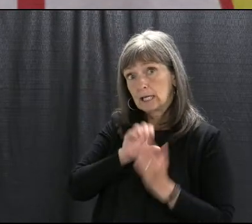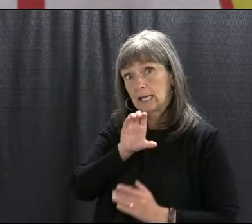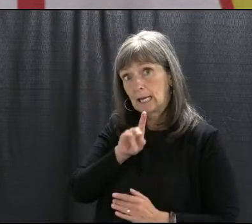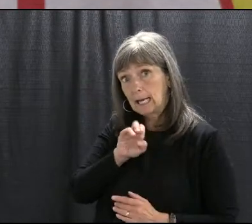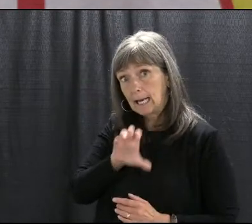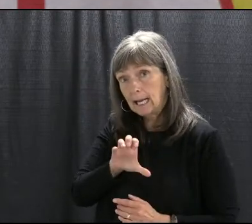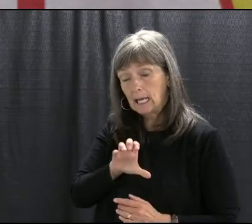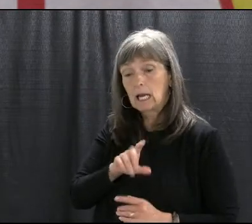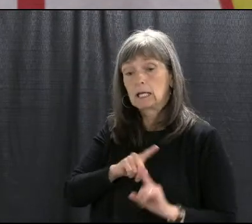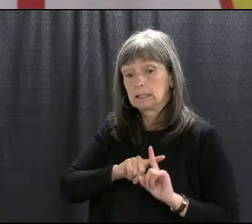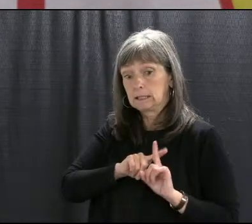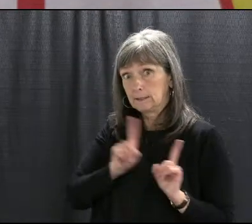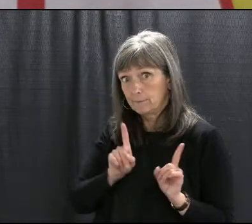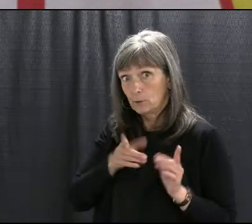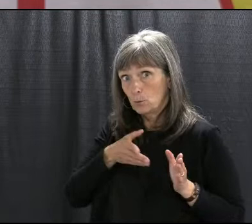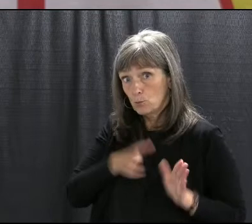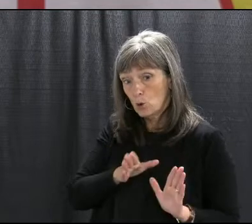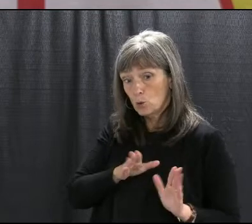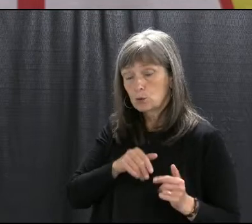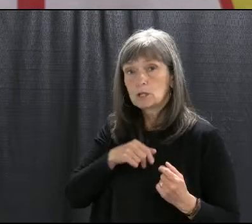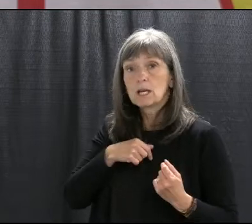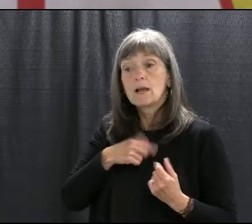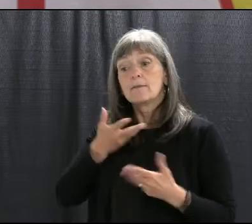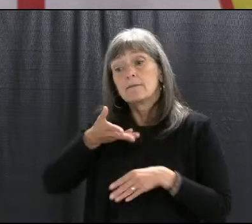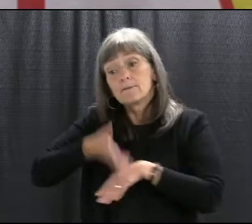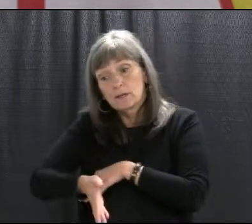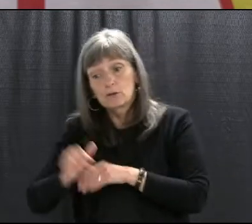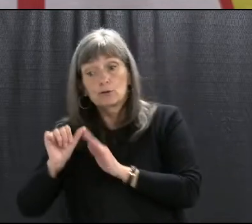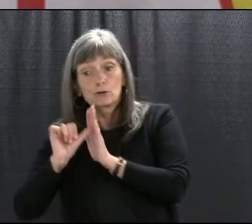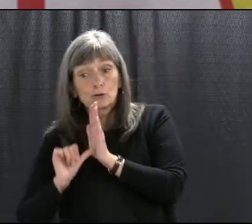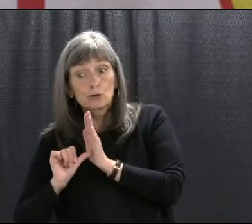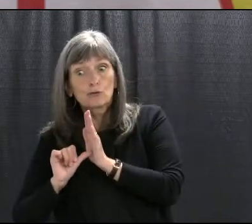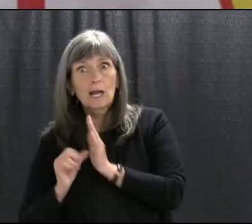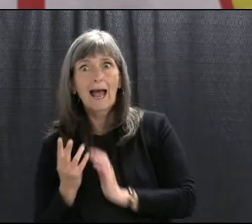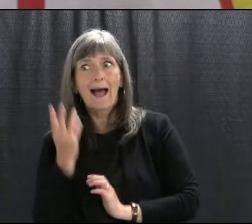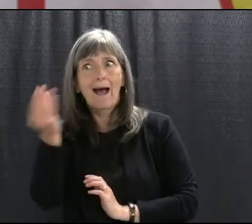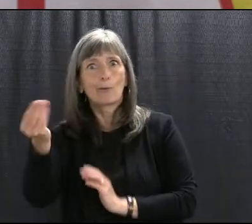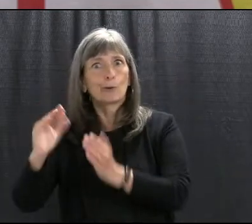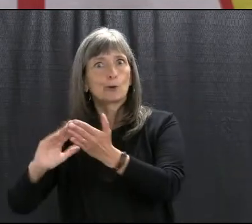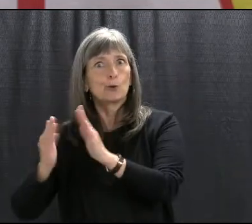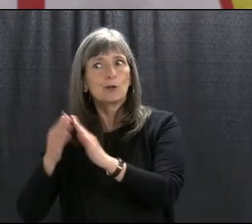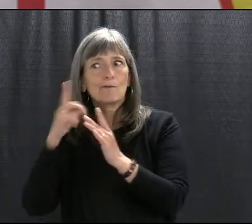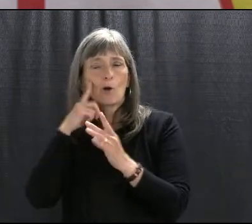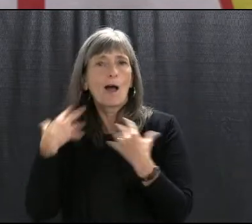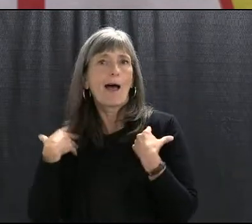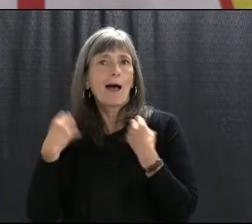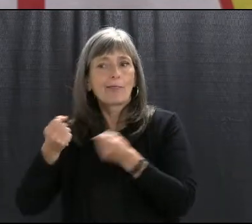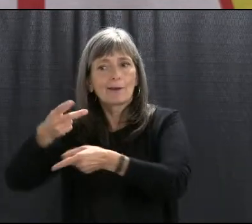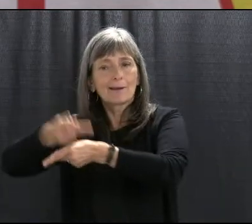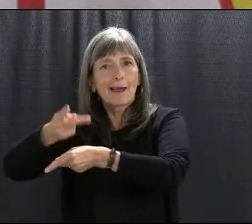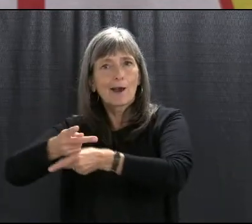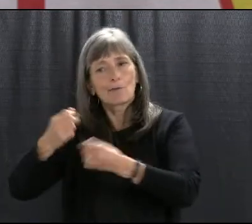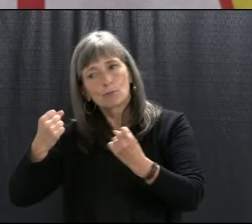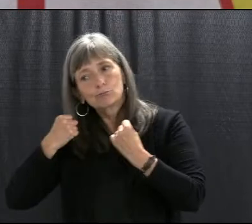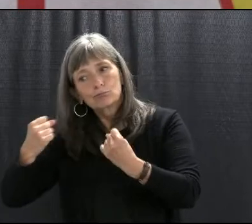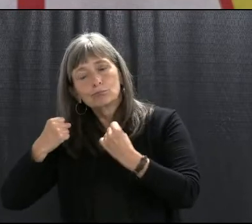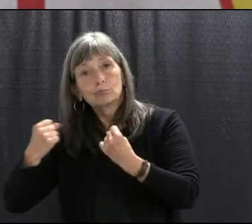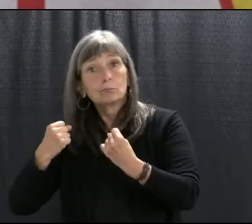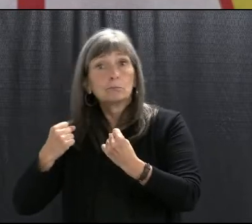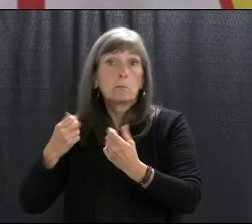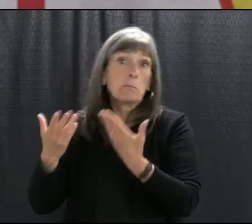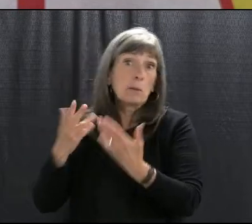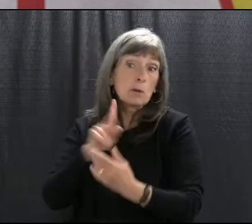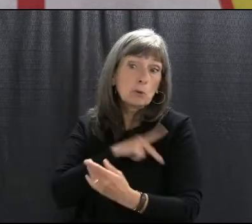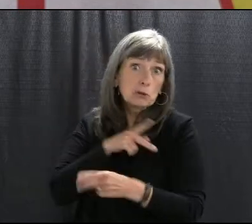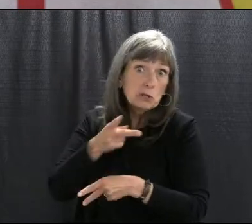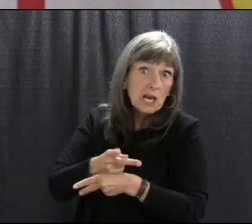once people are done their surgery and if they're able to get into the community faster, whether that's the home first model, a personal care home, or